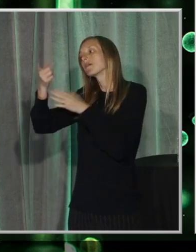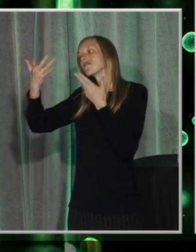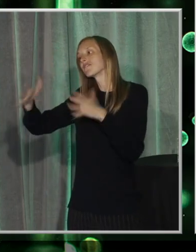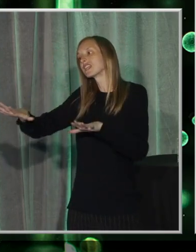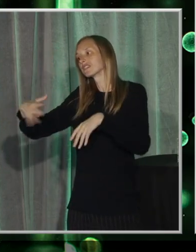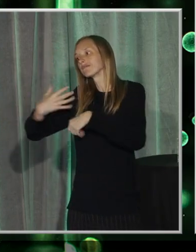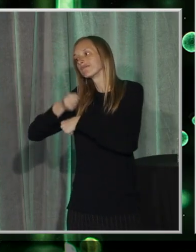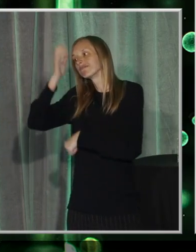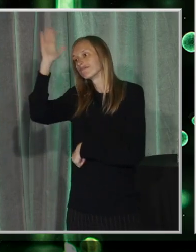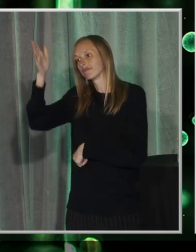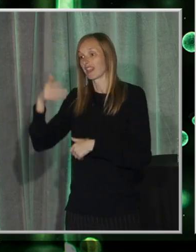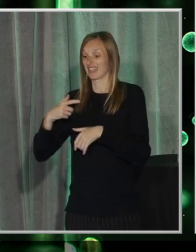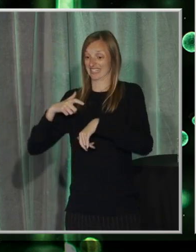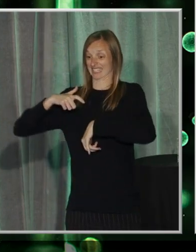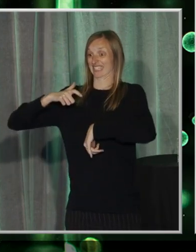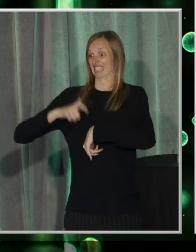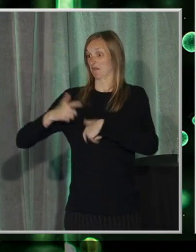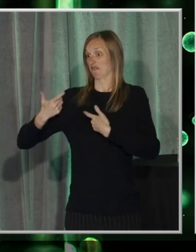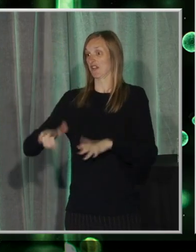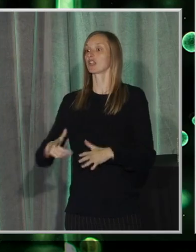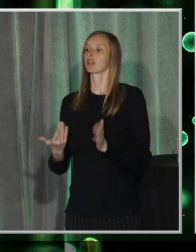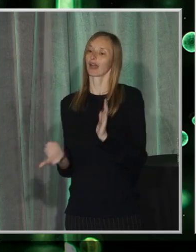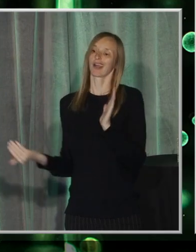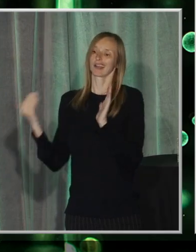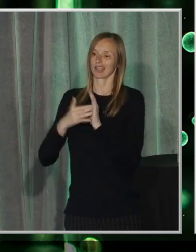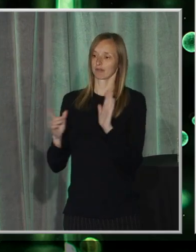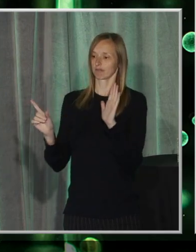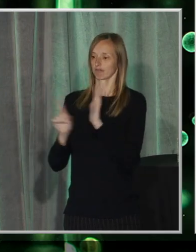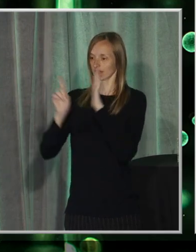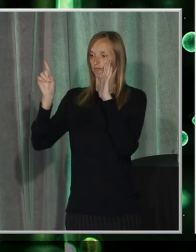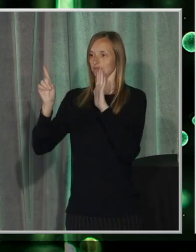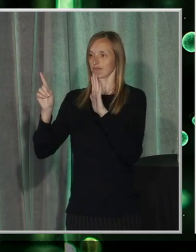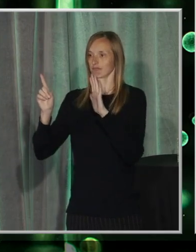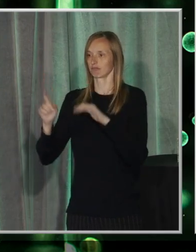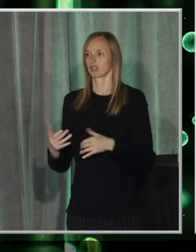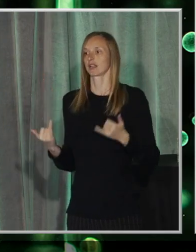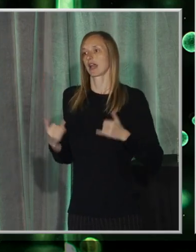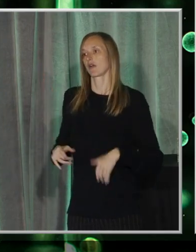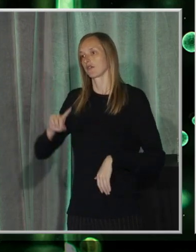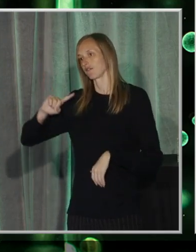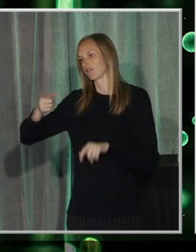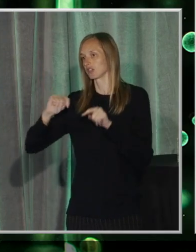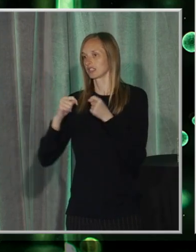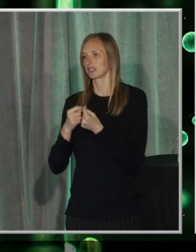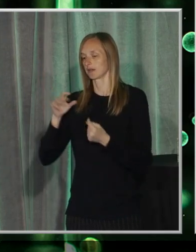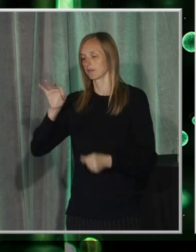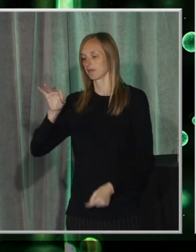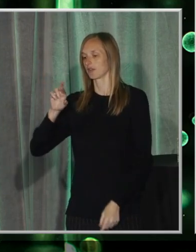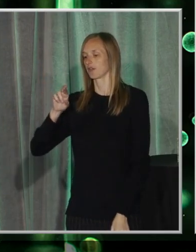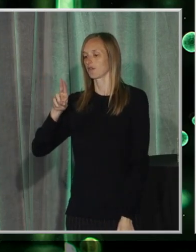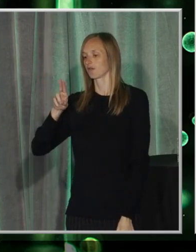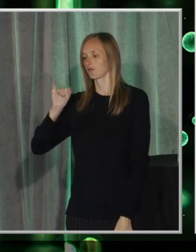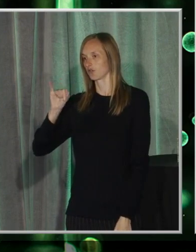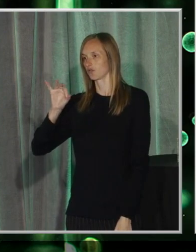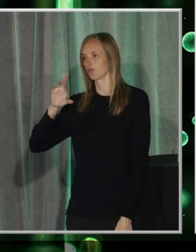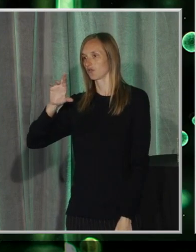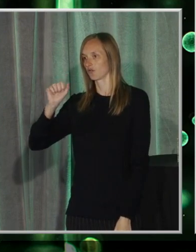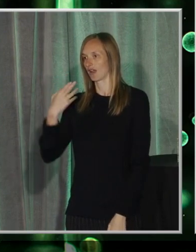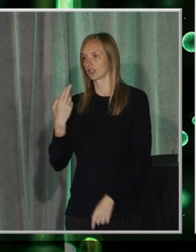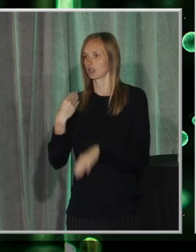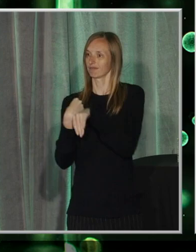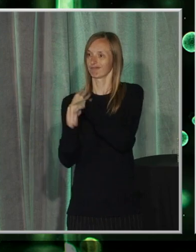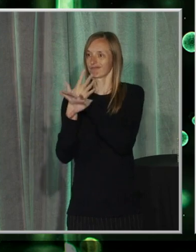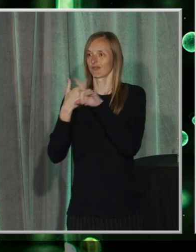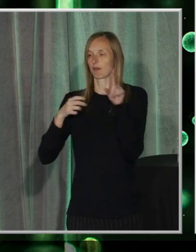played again when your time is up. And now for our first team, Fruit Fresh, presenting virtually from